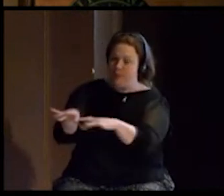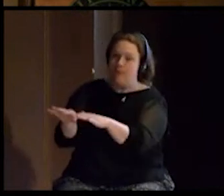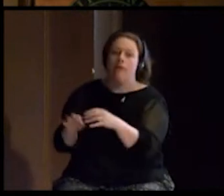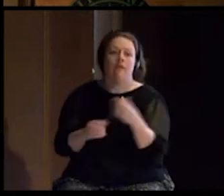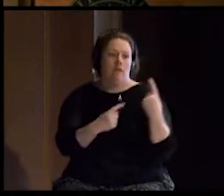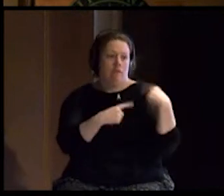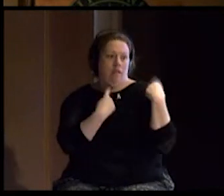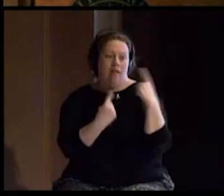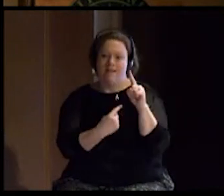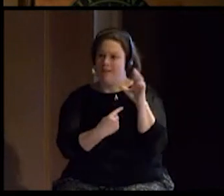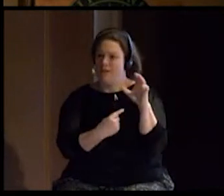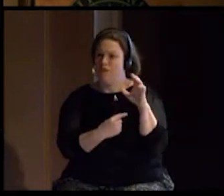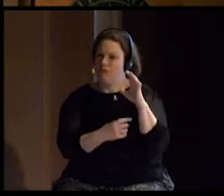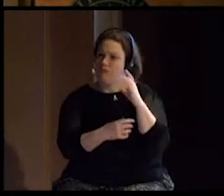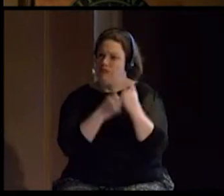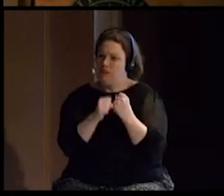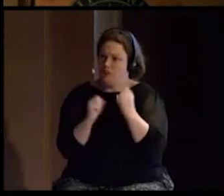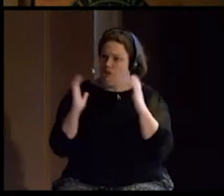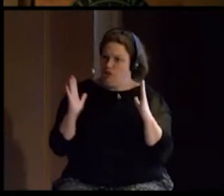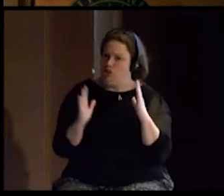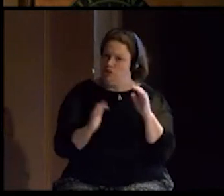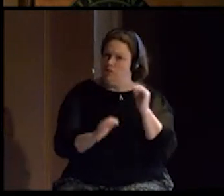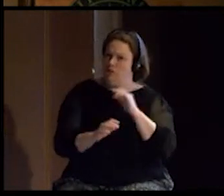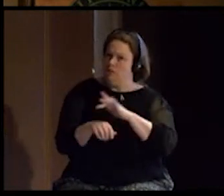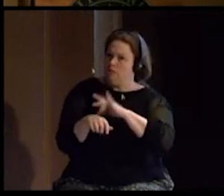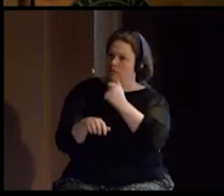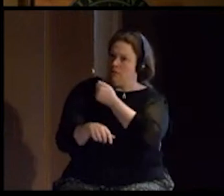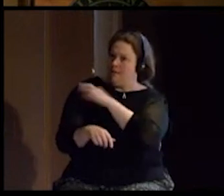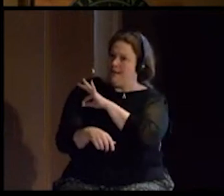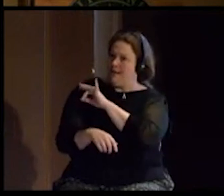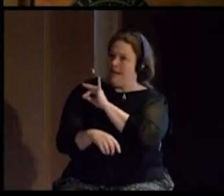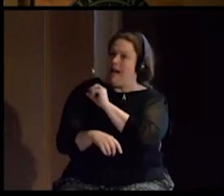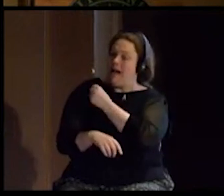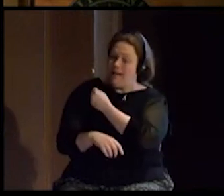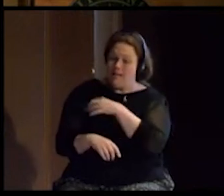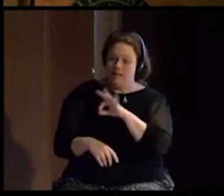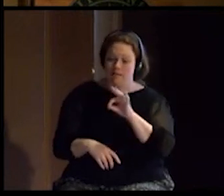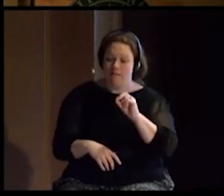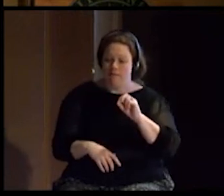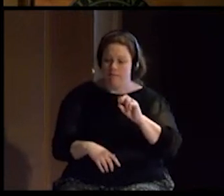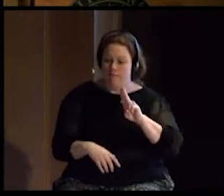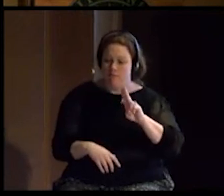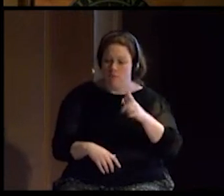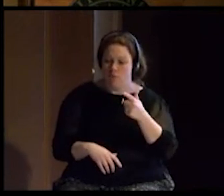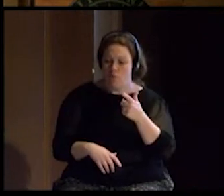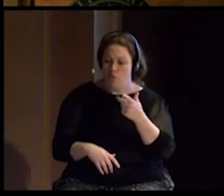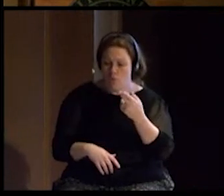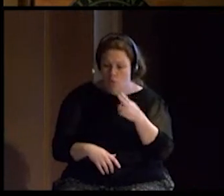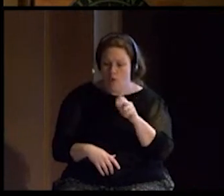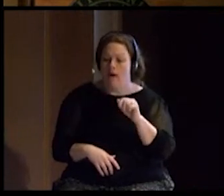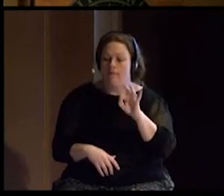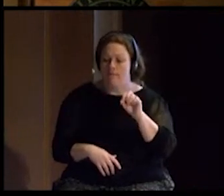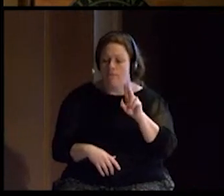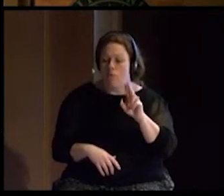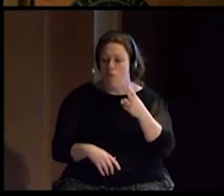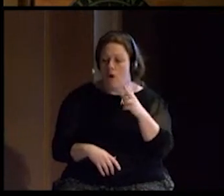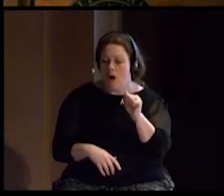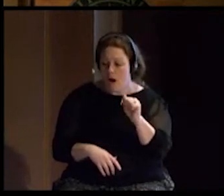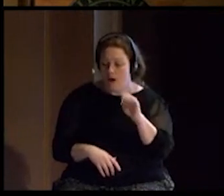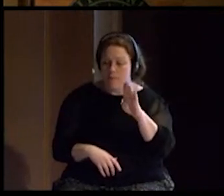last century, up to the early 1980s, Fuha Bay was home to about 155 coral species, so a